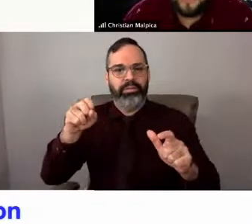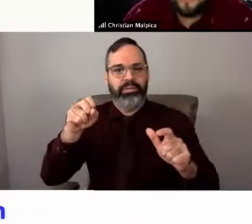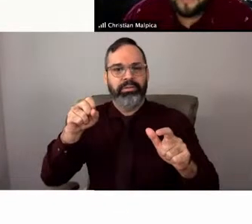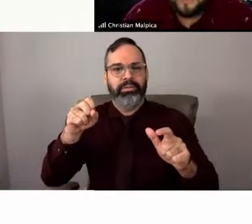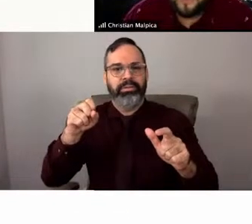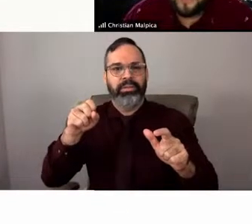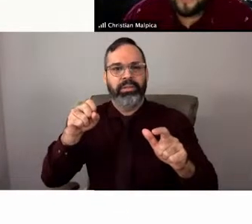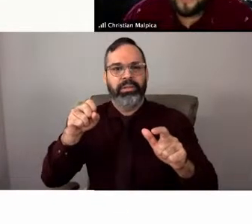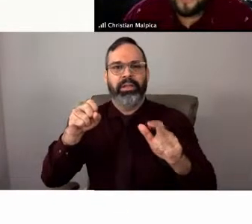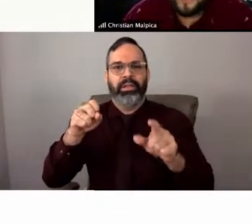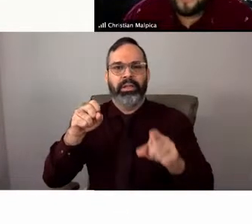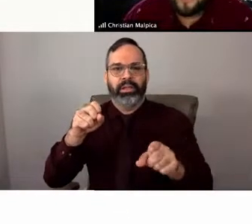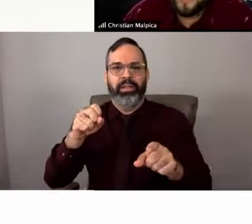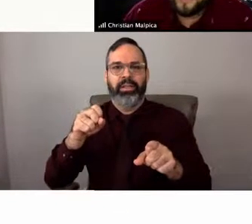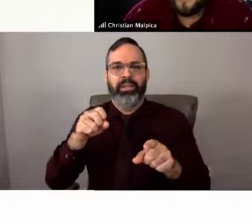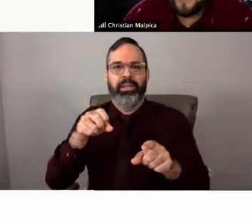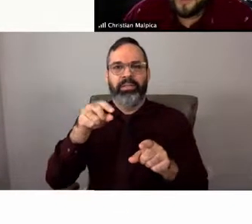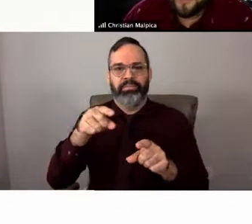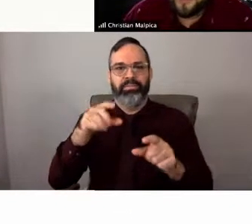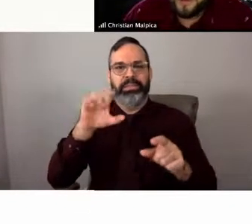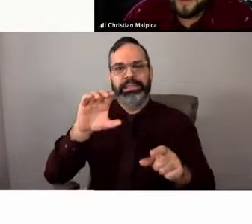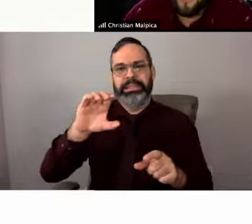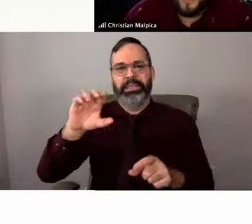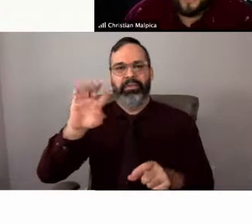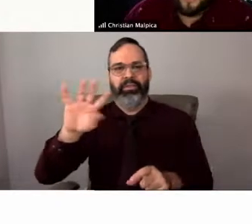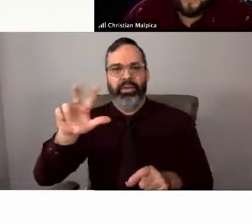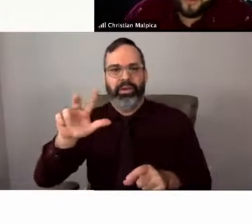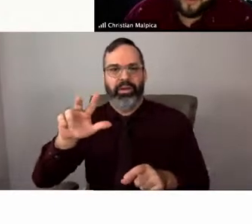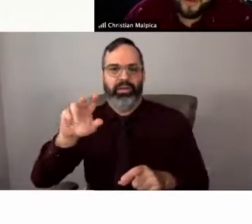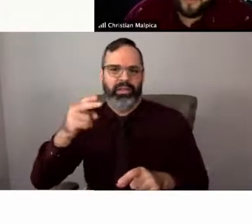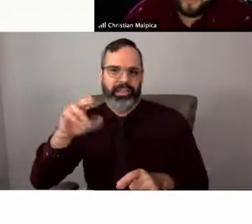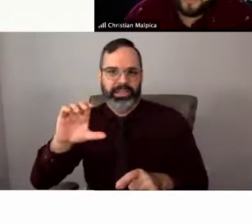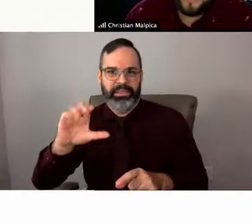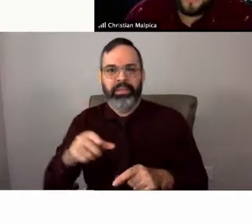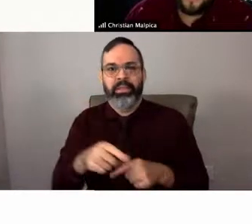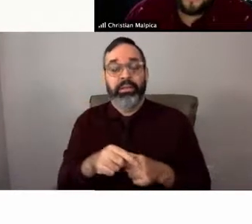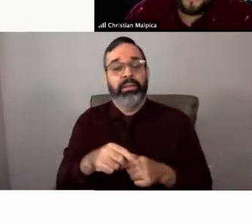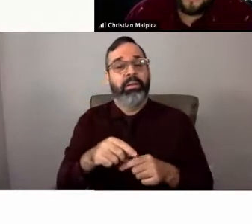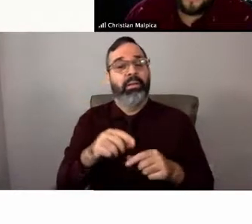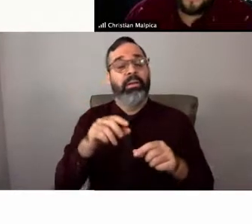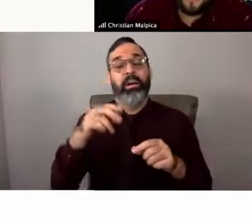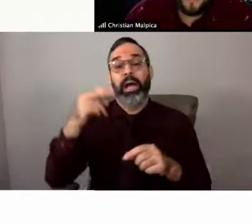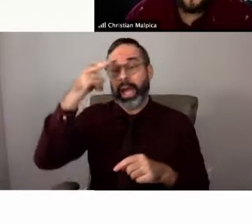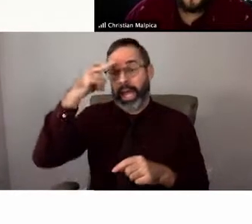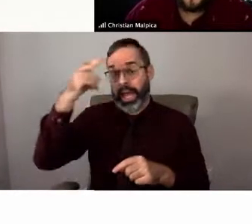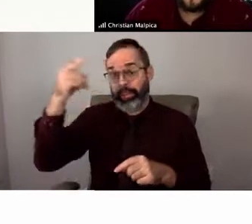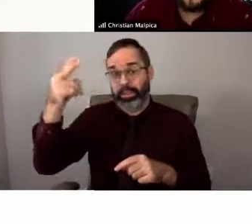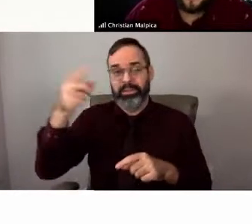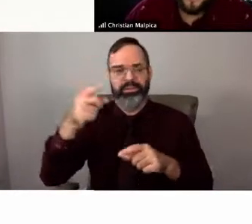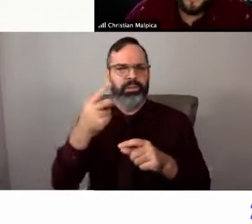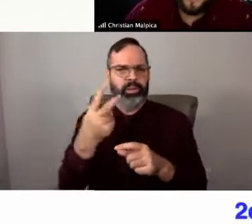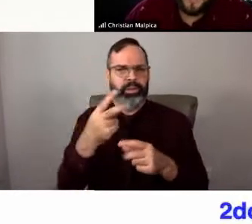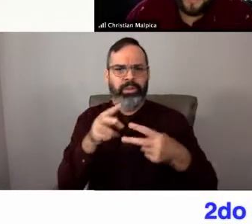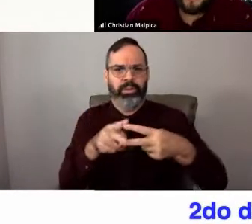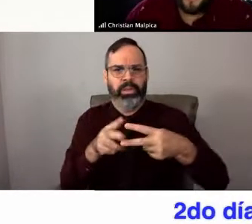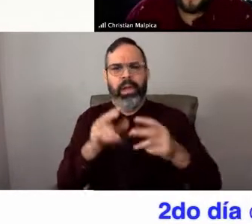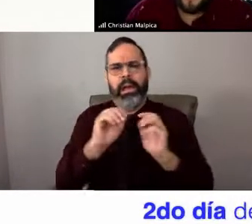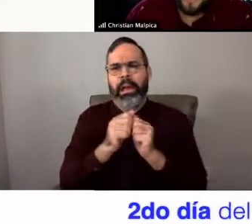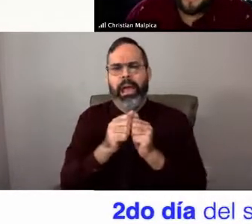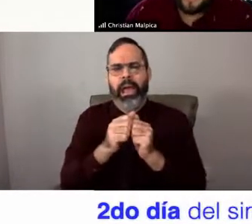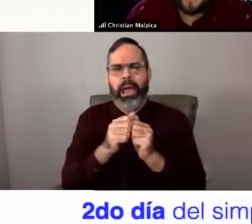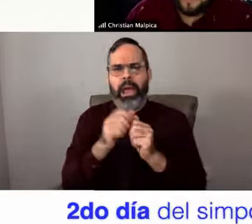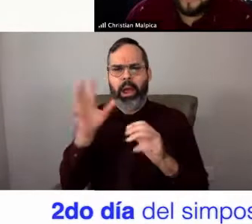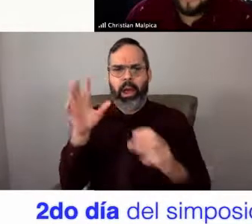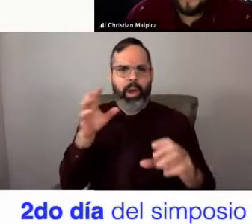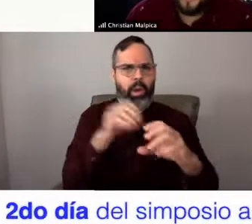cation transporter on biotinylated spermine uptake. We have two major hypotheses on how polyamines are getting in the